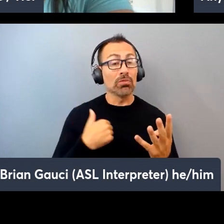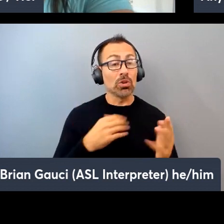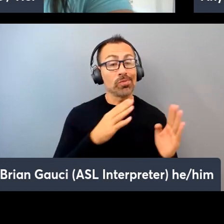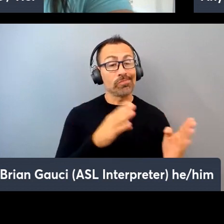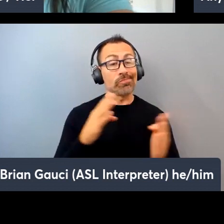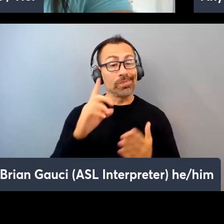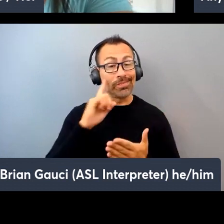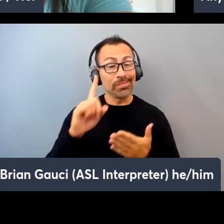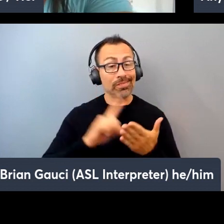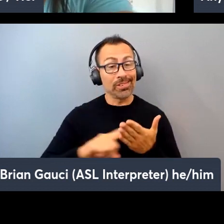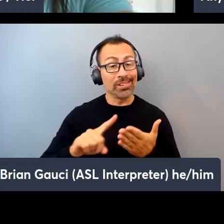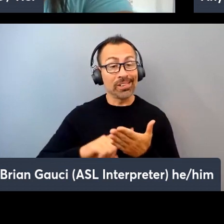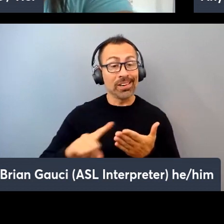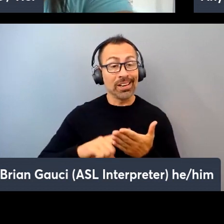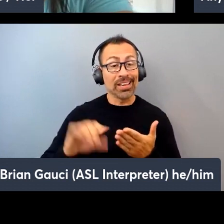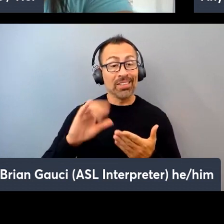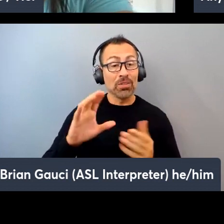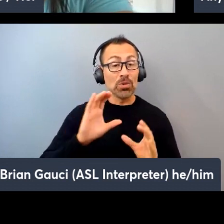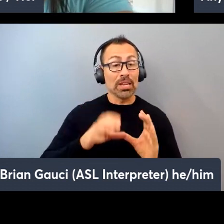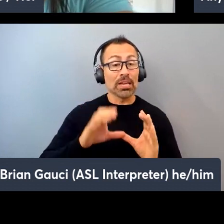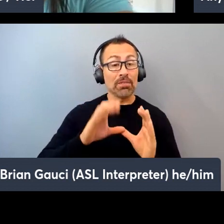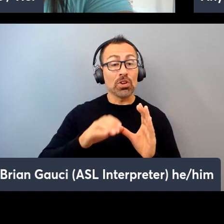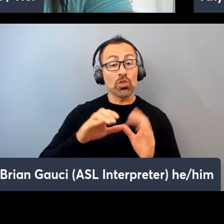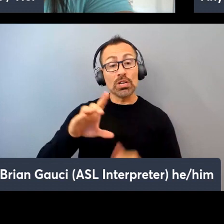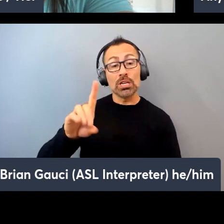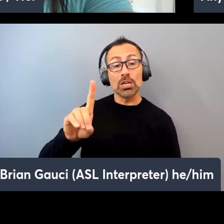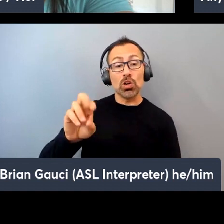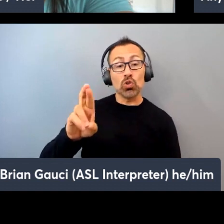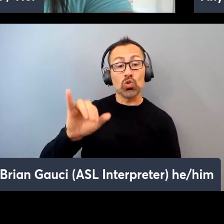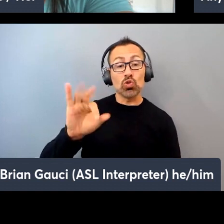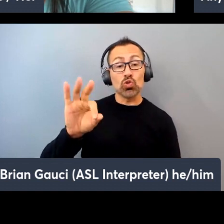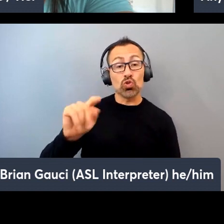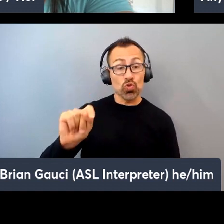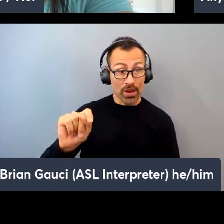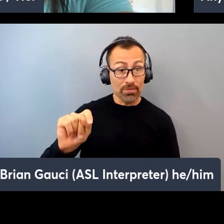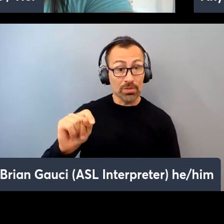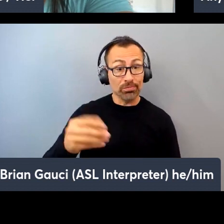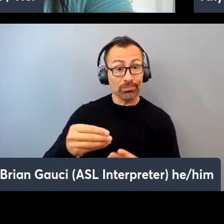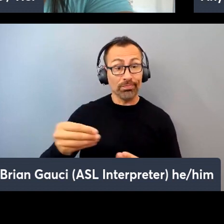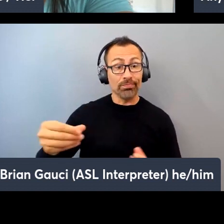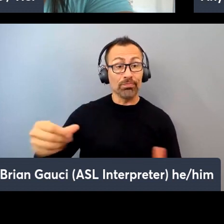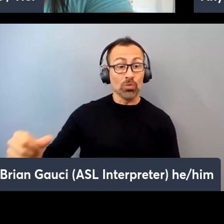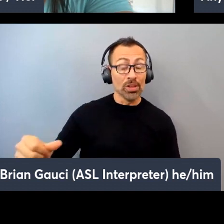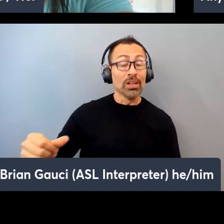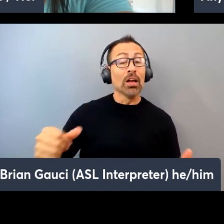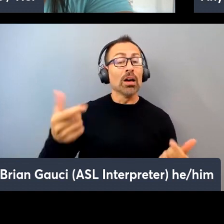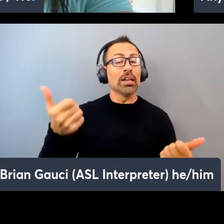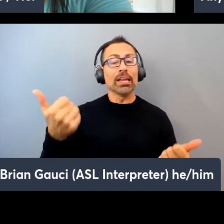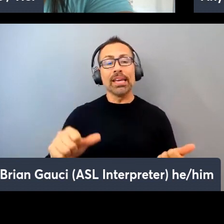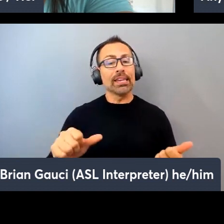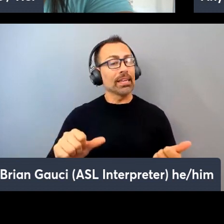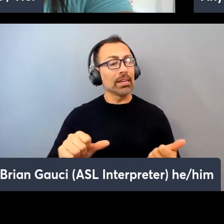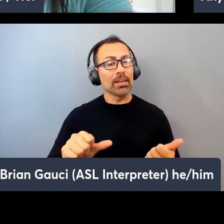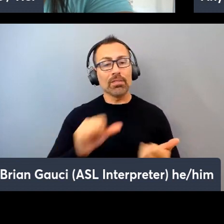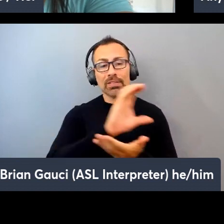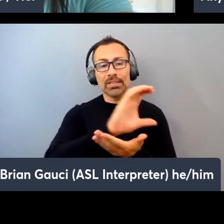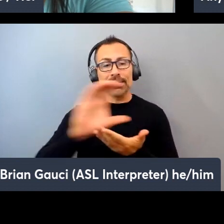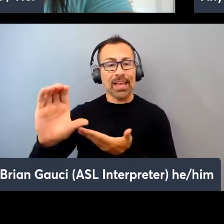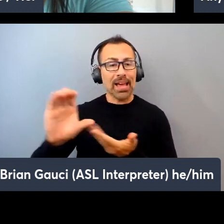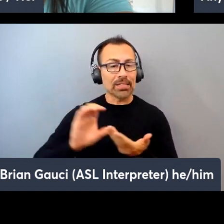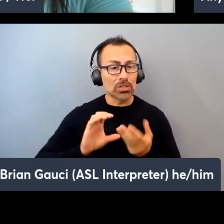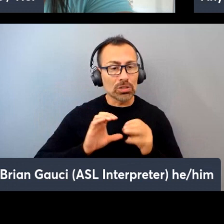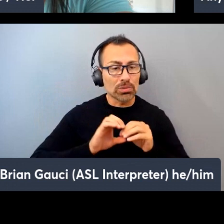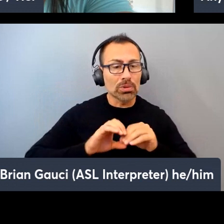there was any configuration drift on any of the stacks that we already have deployed. Yeah, thanks, Jonathan. So I actually have a question